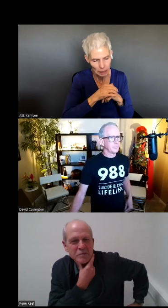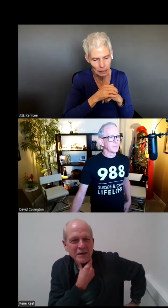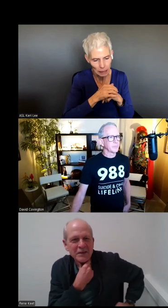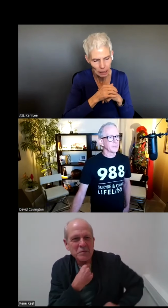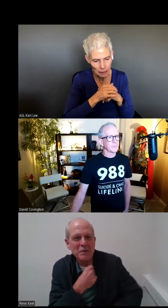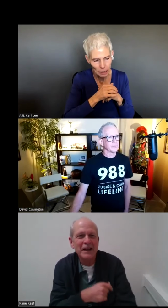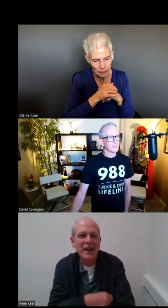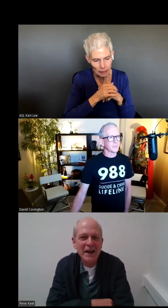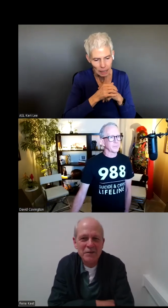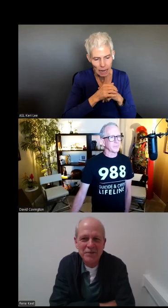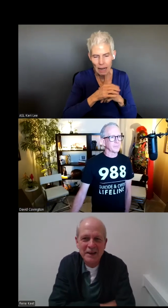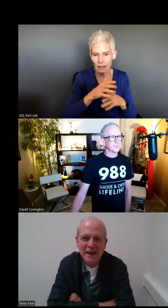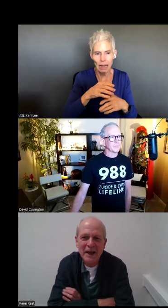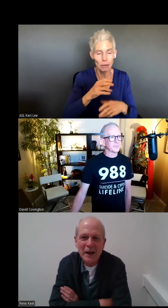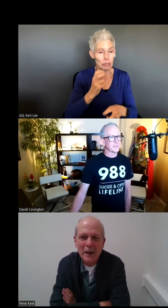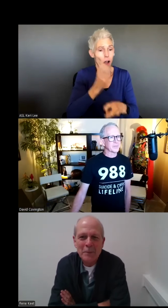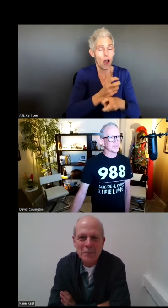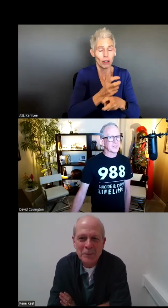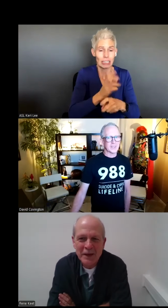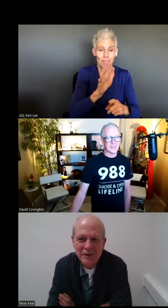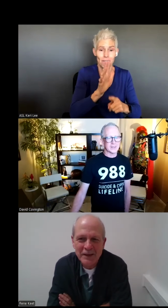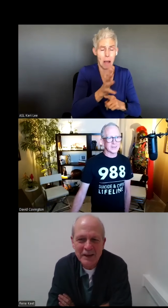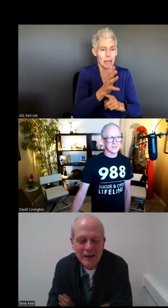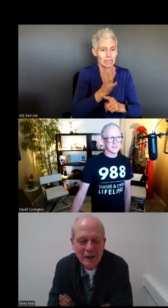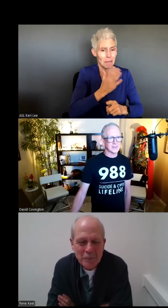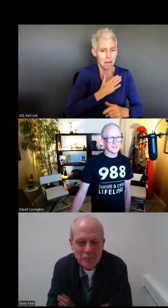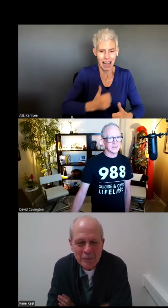hardest 5 minutes in my life.